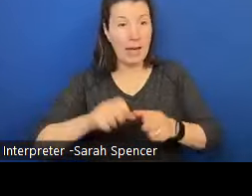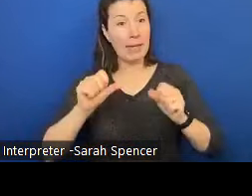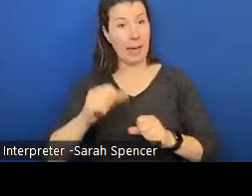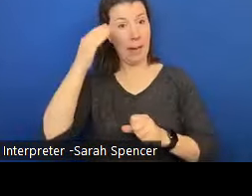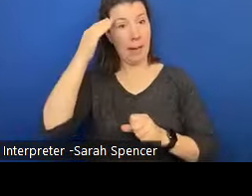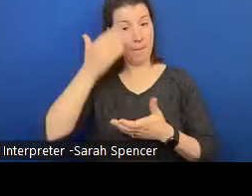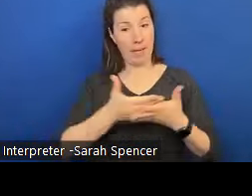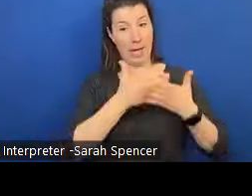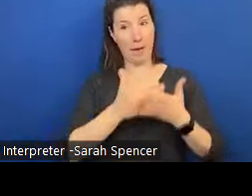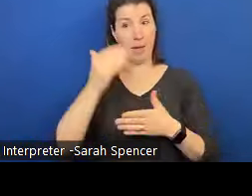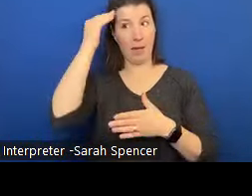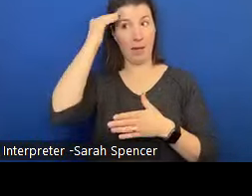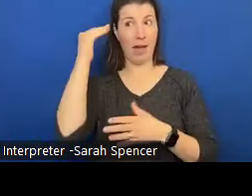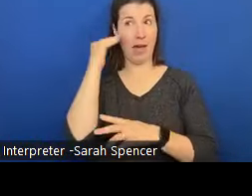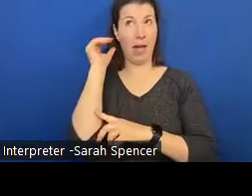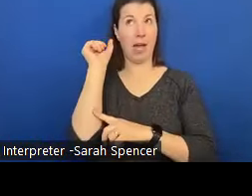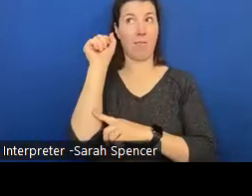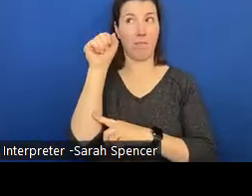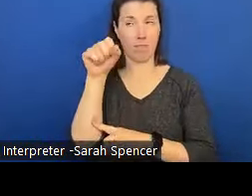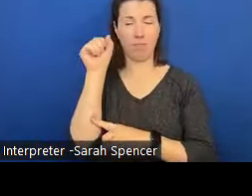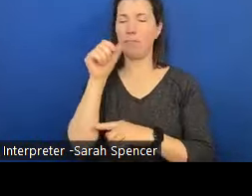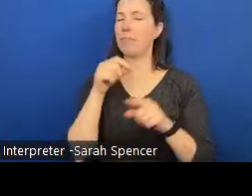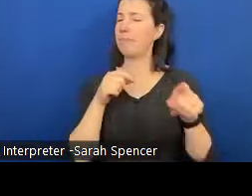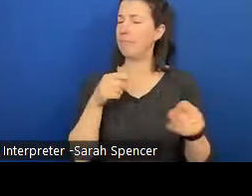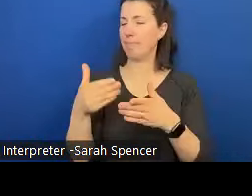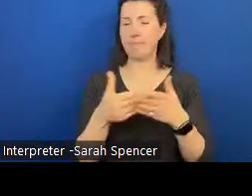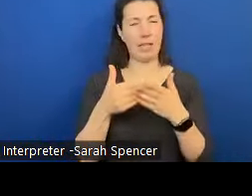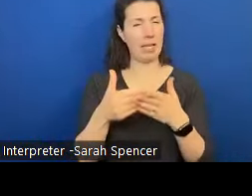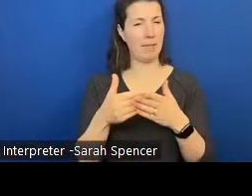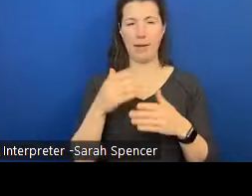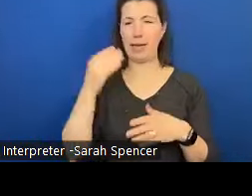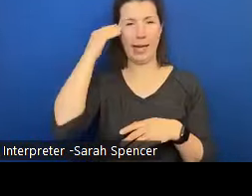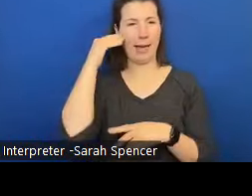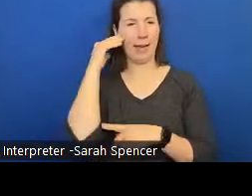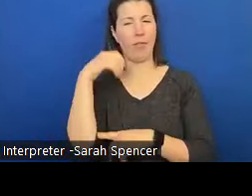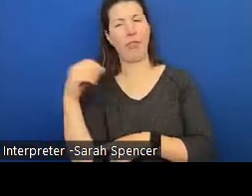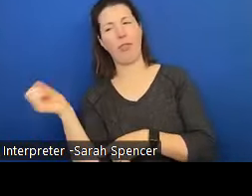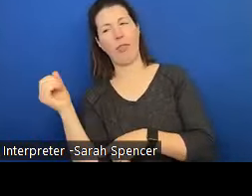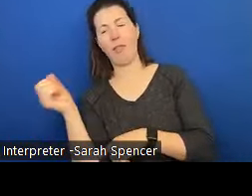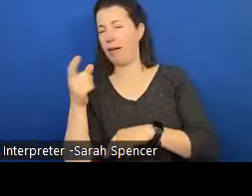this baby has very low tone. They can't really pick their head up. And what we want to